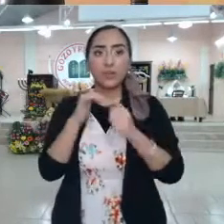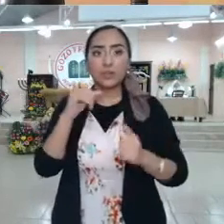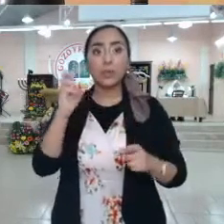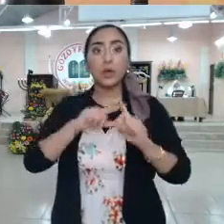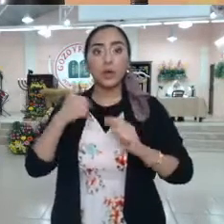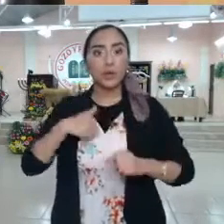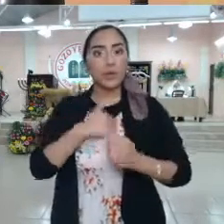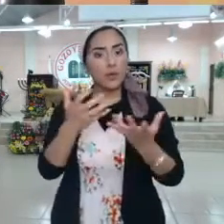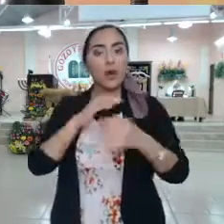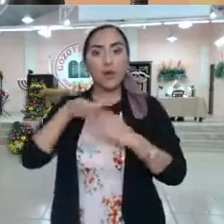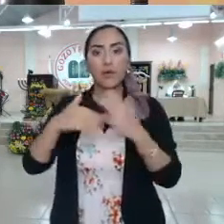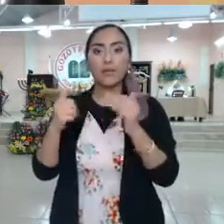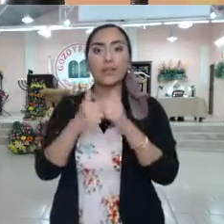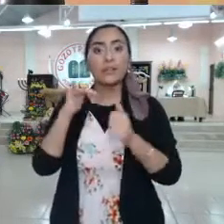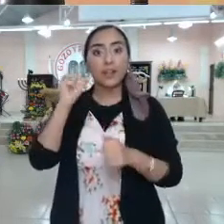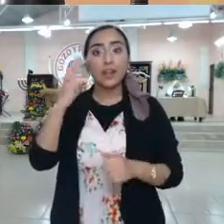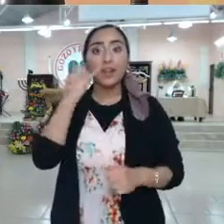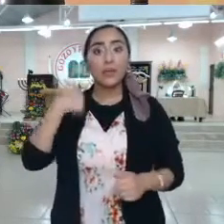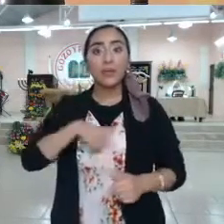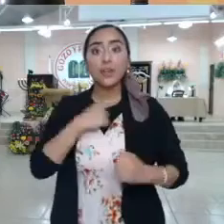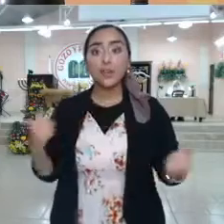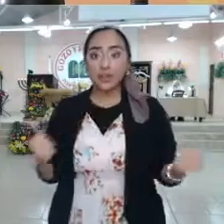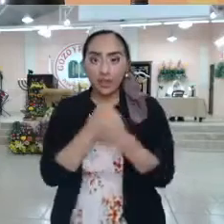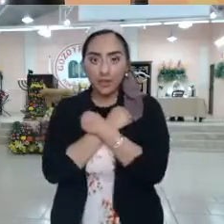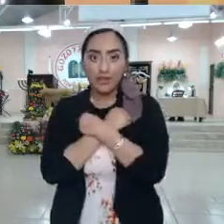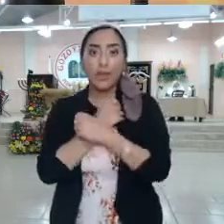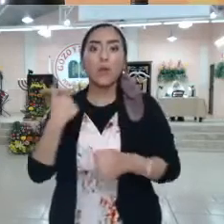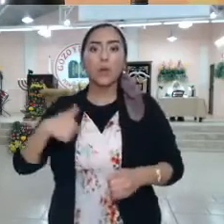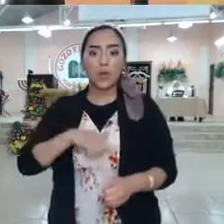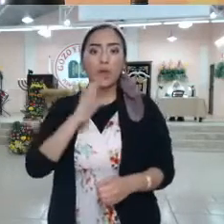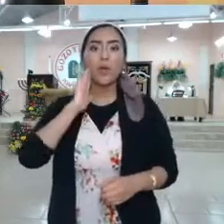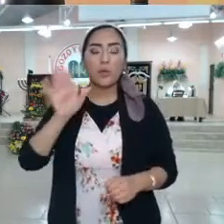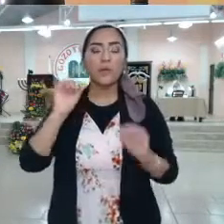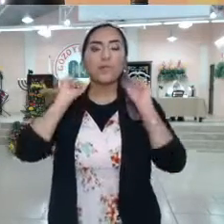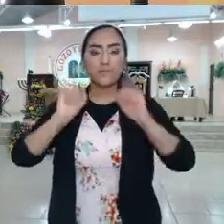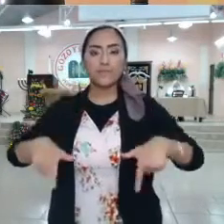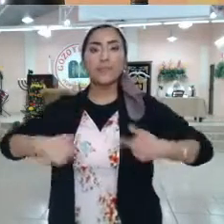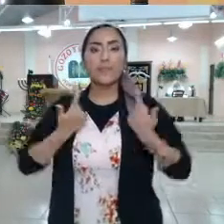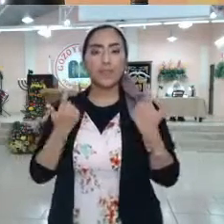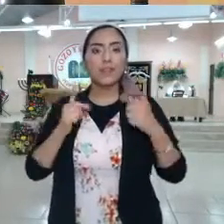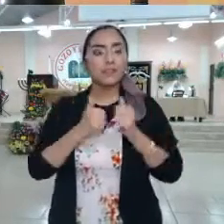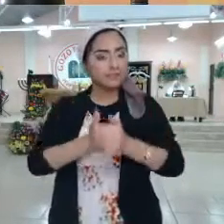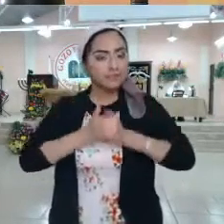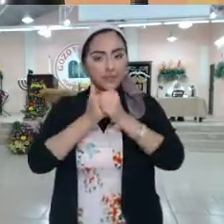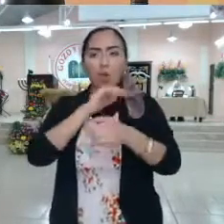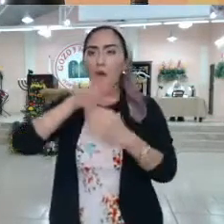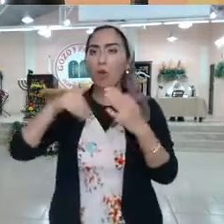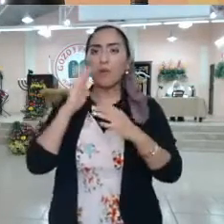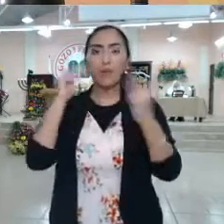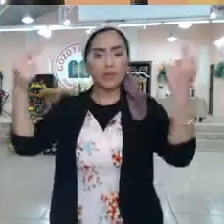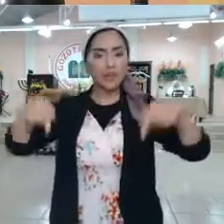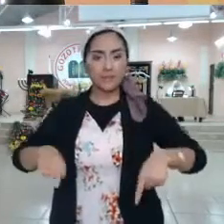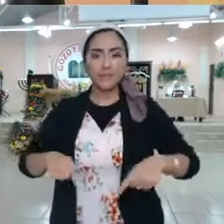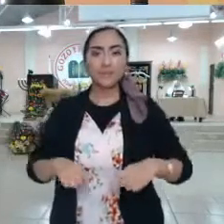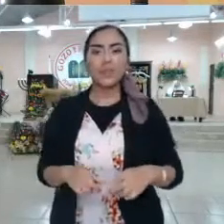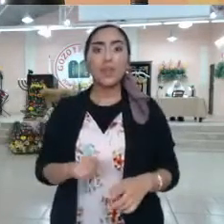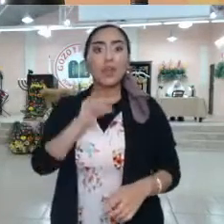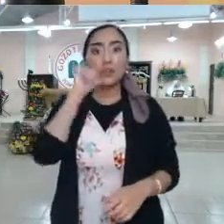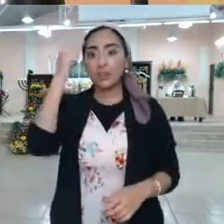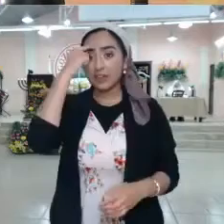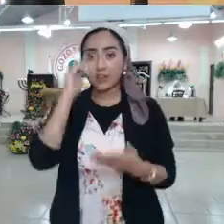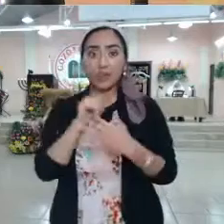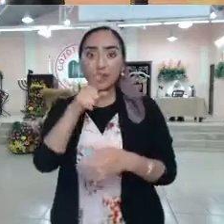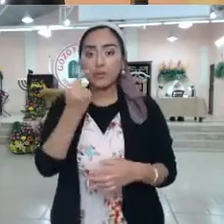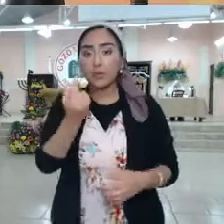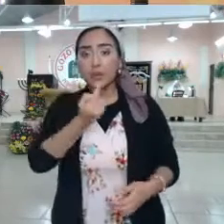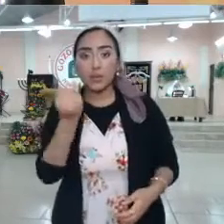Joshua. We want everything with Joshua. So if we love each other, we're going to survive everything that is going to come.